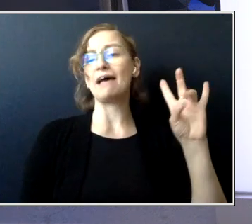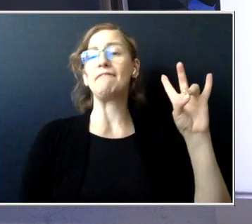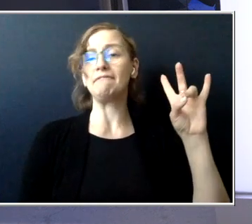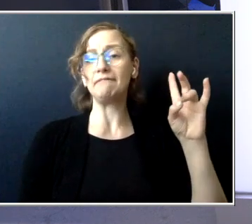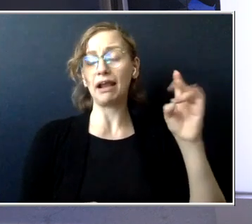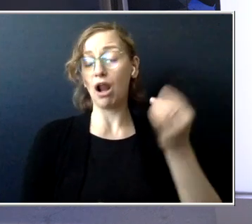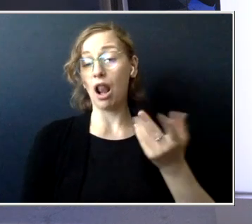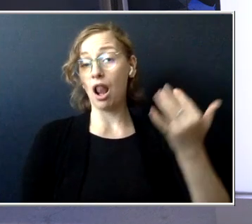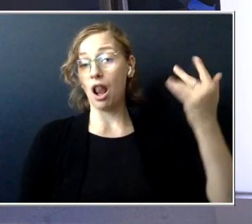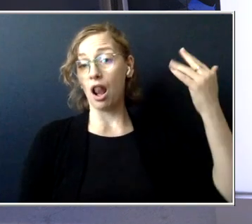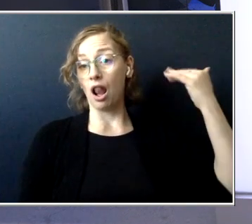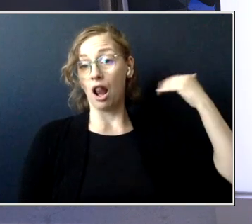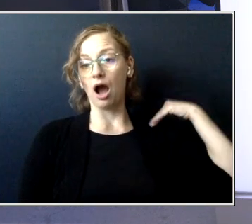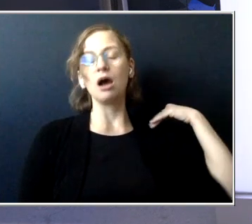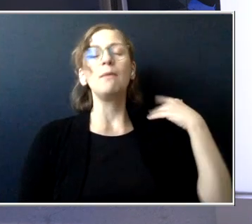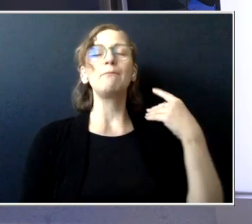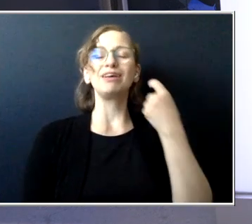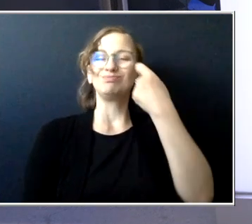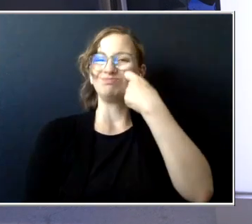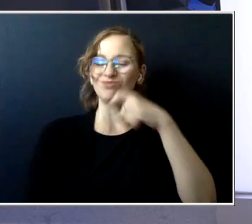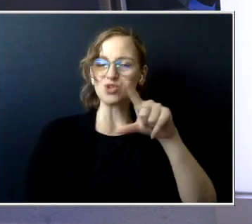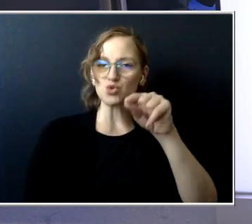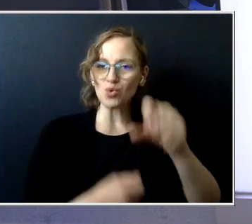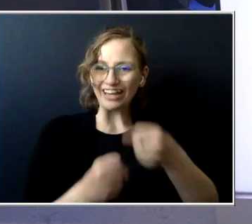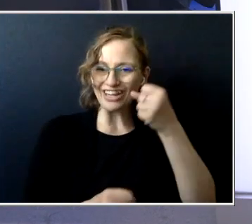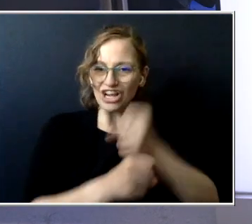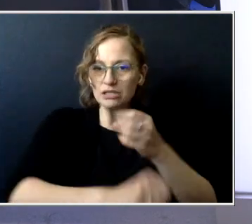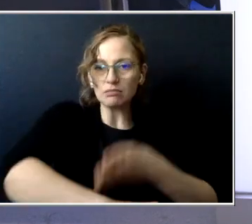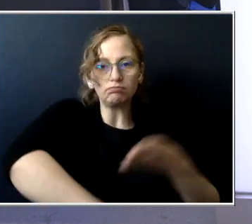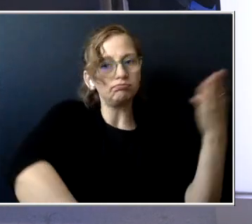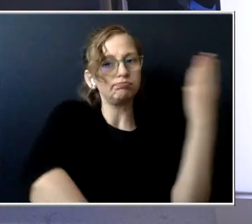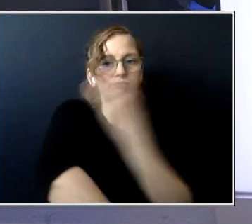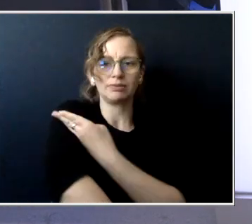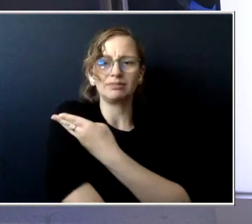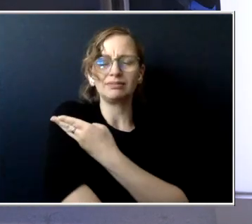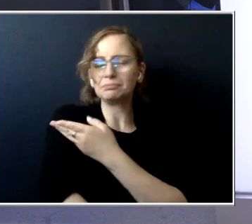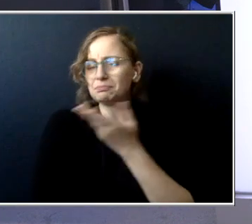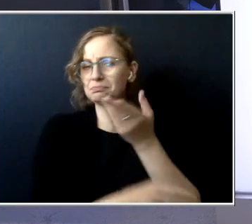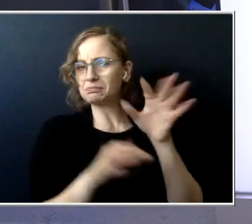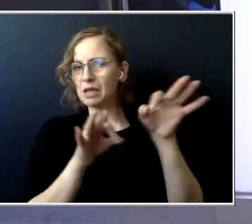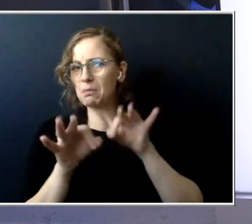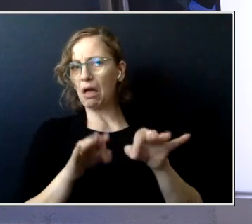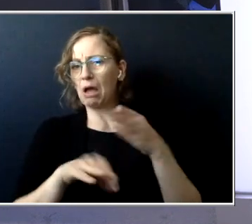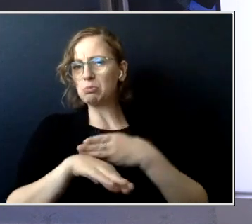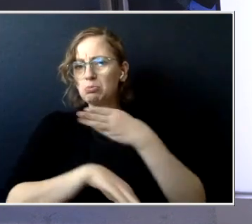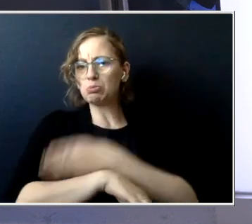especially over the past 20 years. How far have LVADs come in terms of survival?